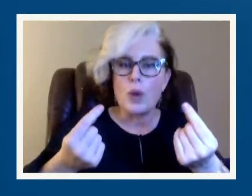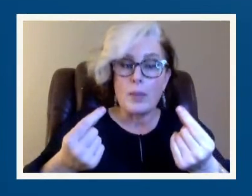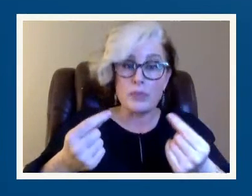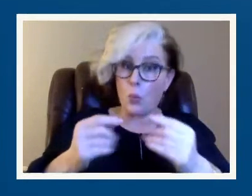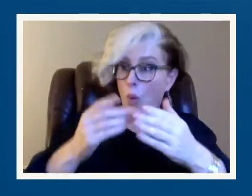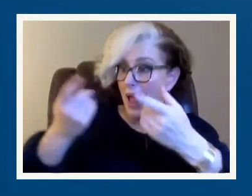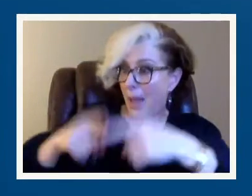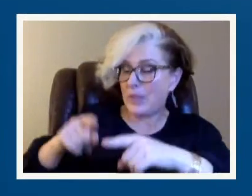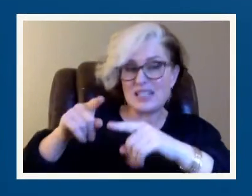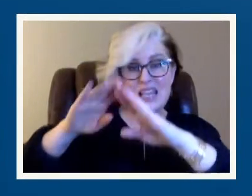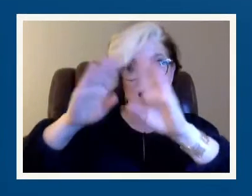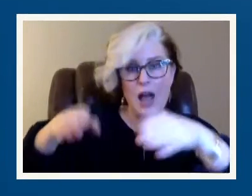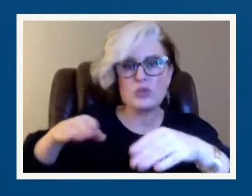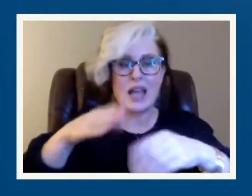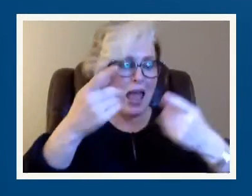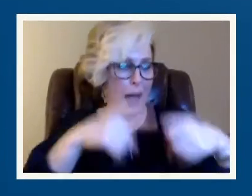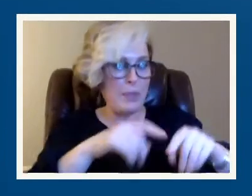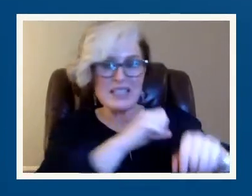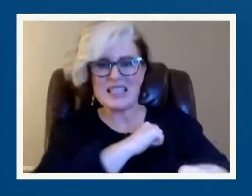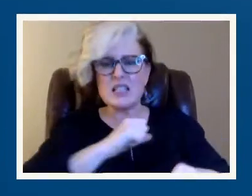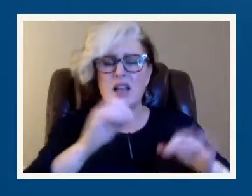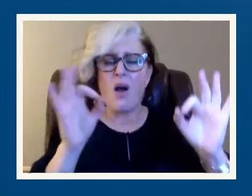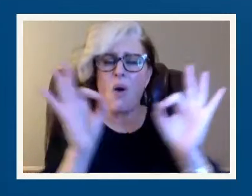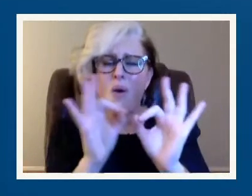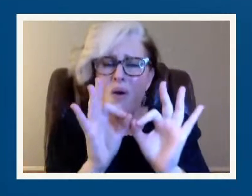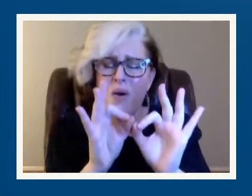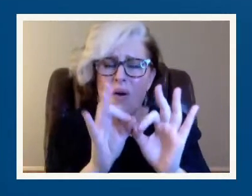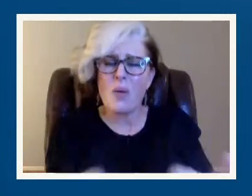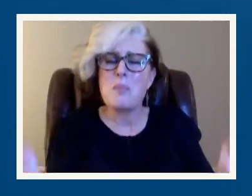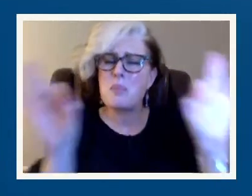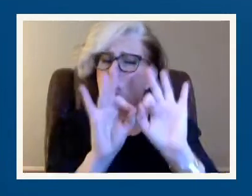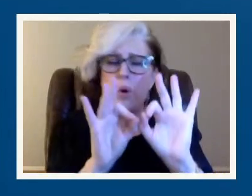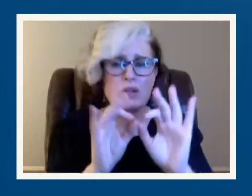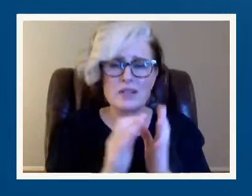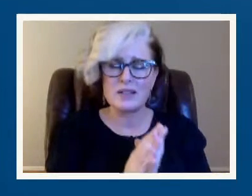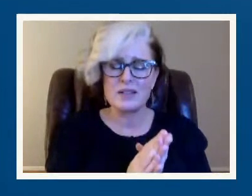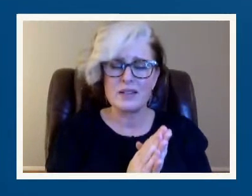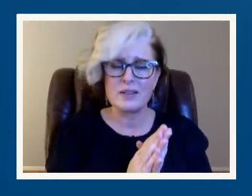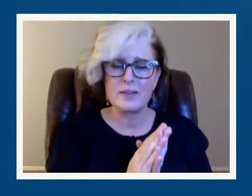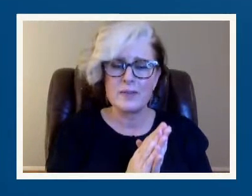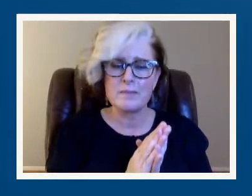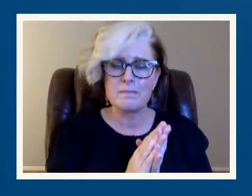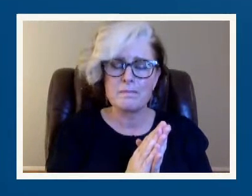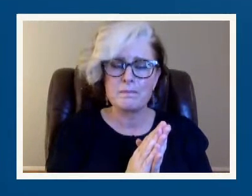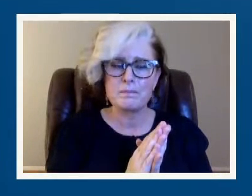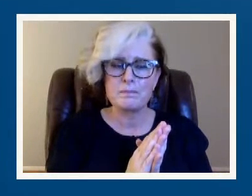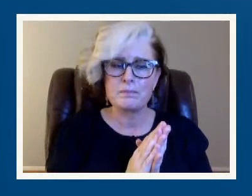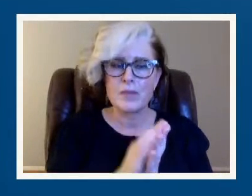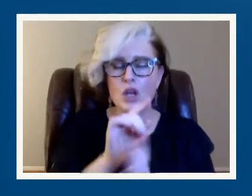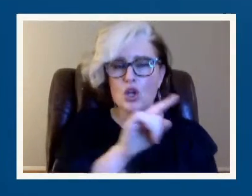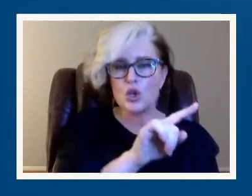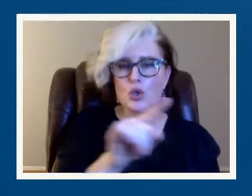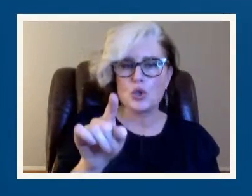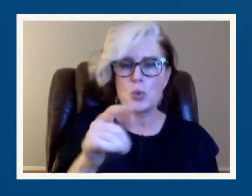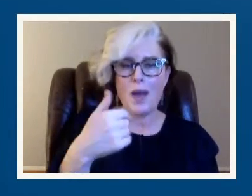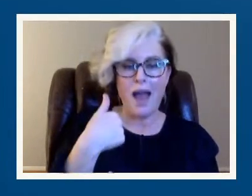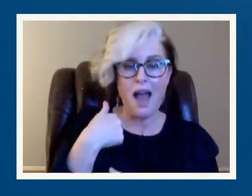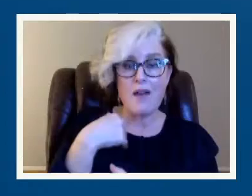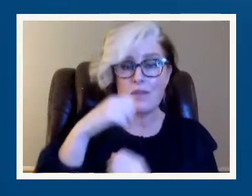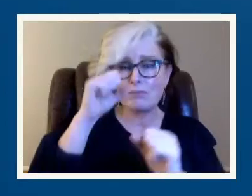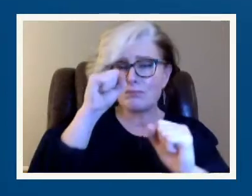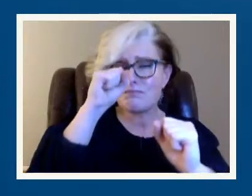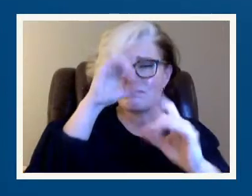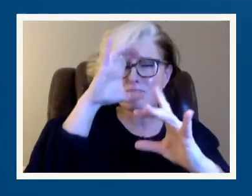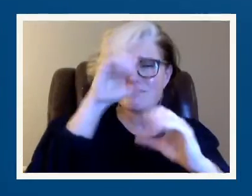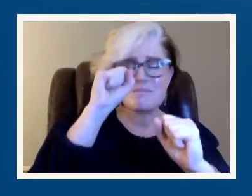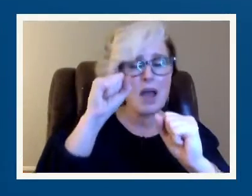happens in the Senate is vitally critical. And the good news is you have an outstanding president